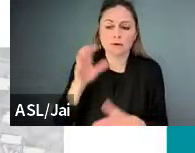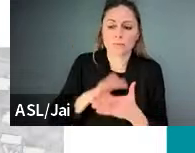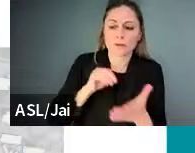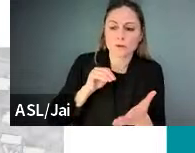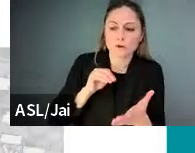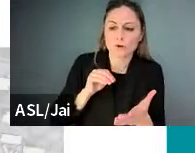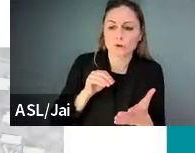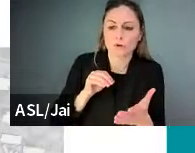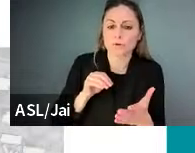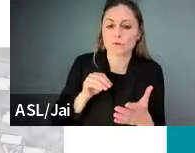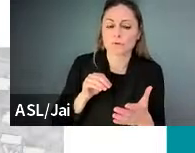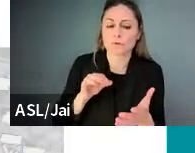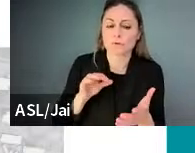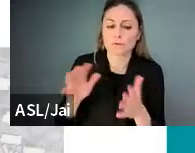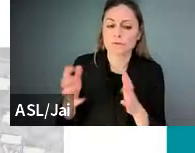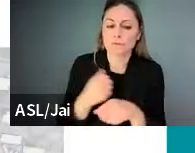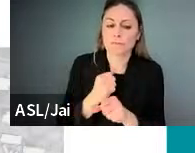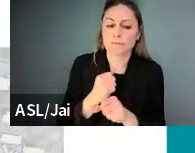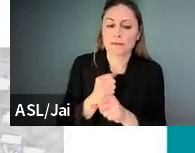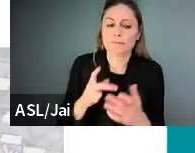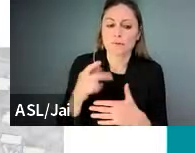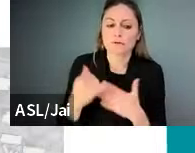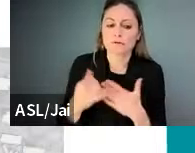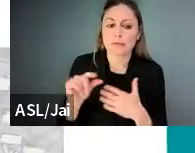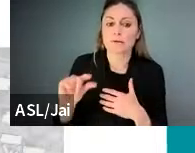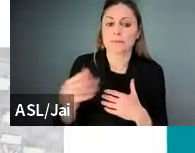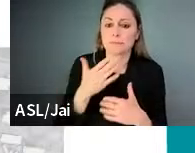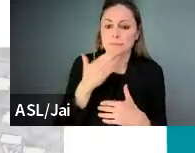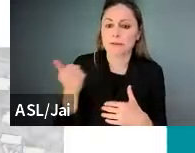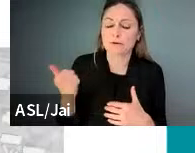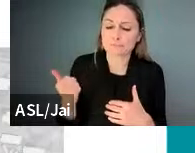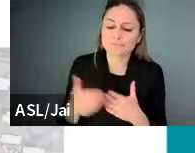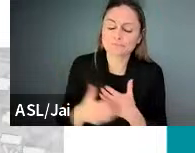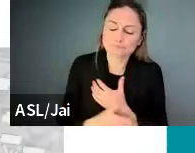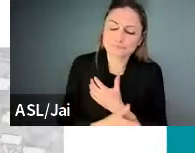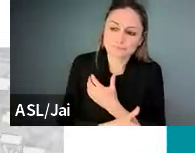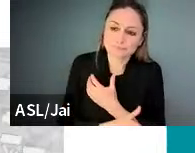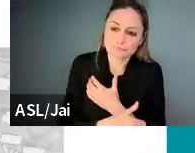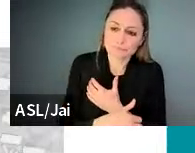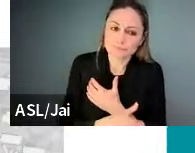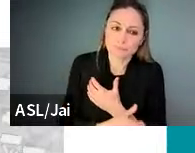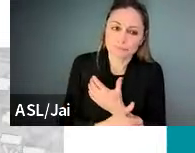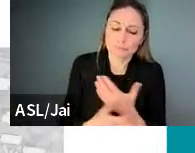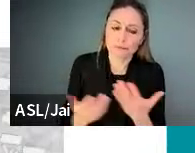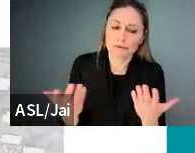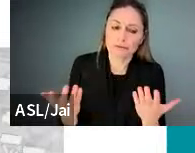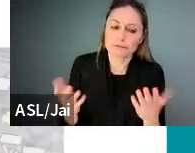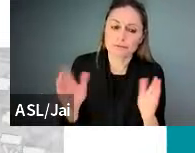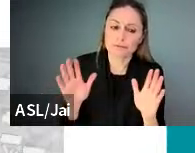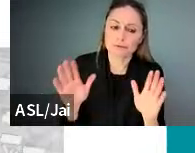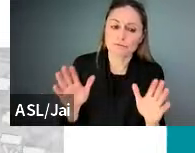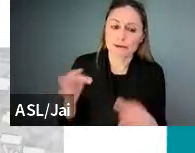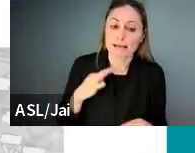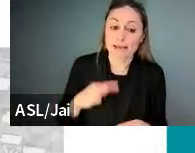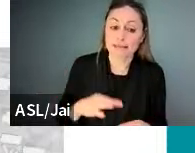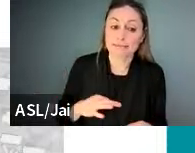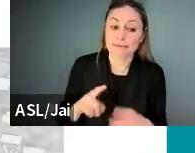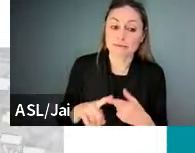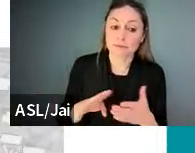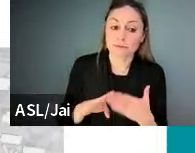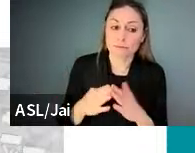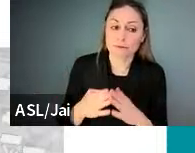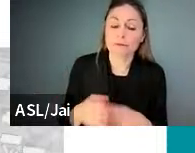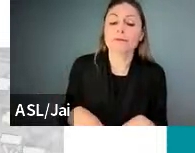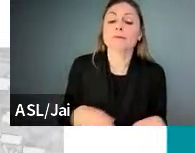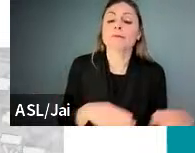make the project a little bit better and more attentive to being a great asset to the community. So if